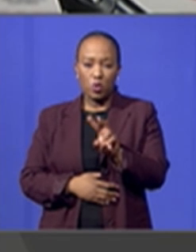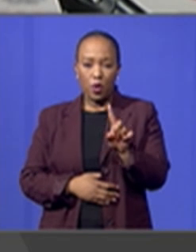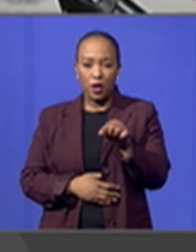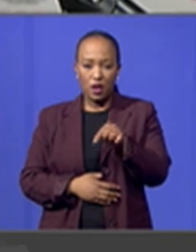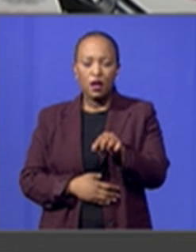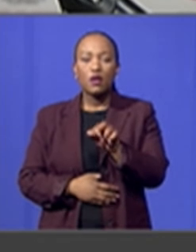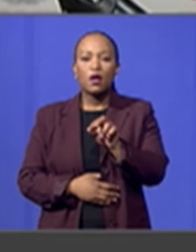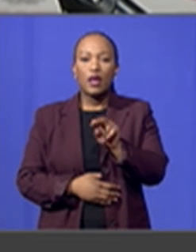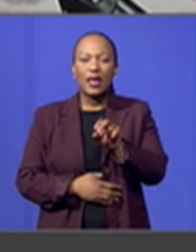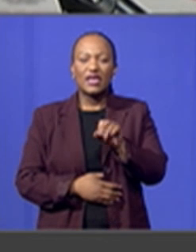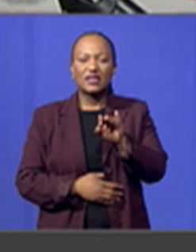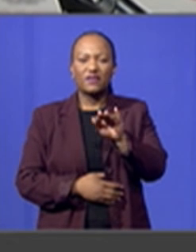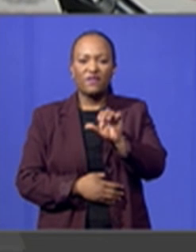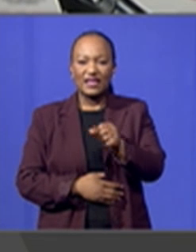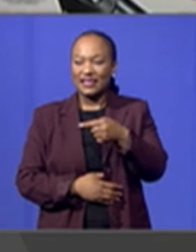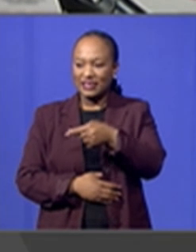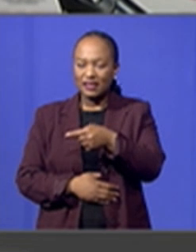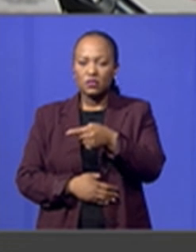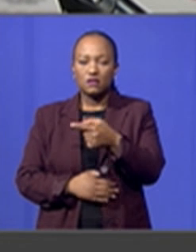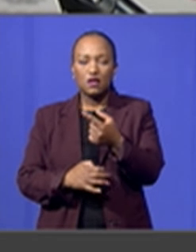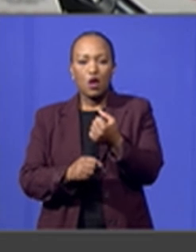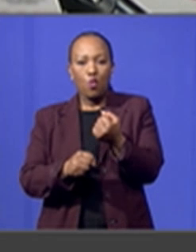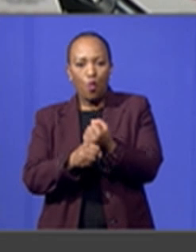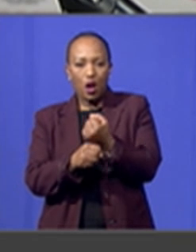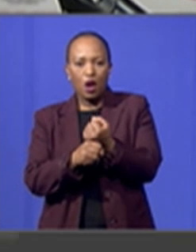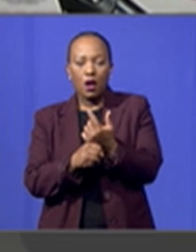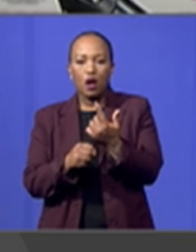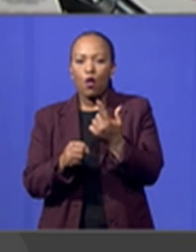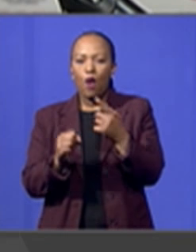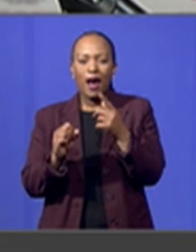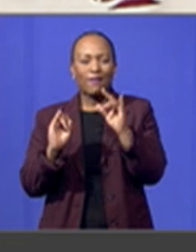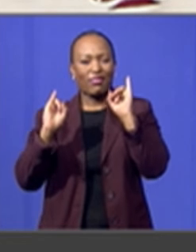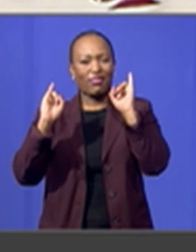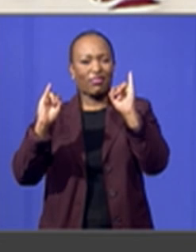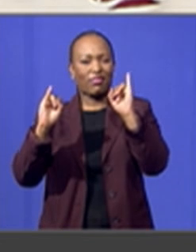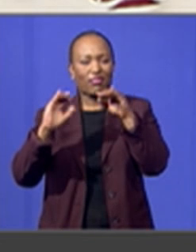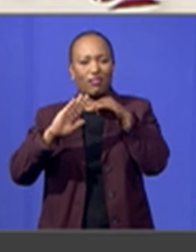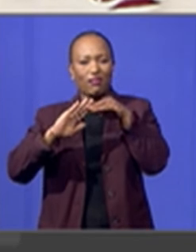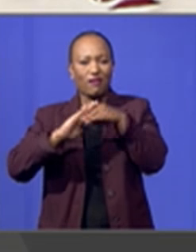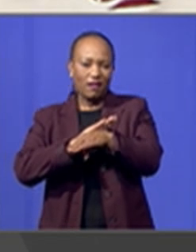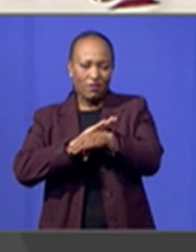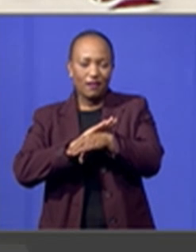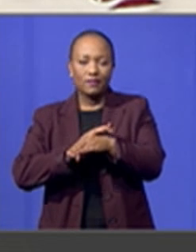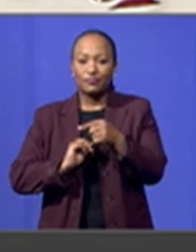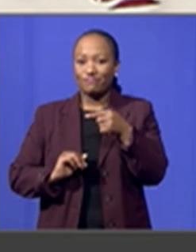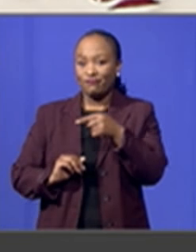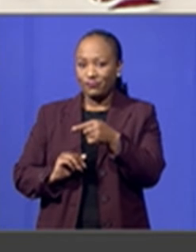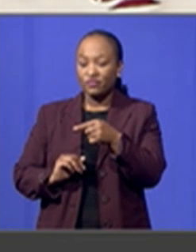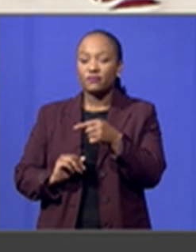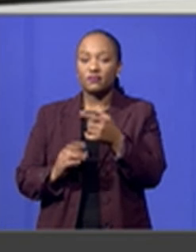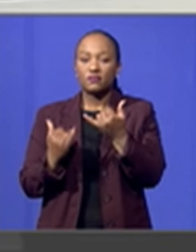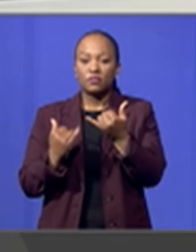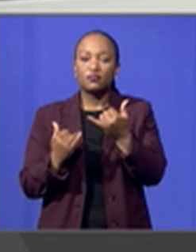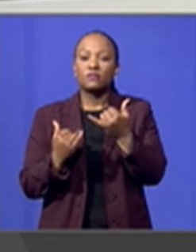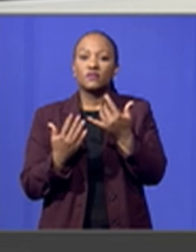NSFAS has functioned in a near permanent state of crisis. Setheo seno se setse se beilwe mo